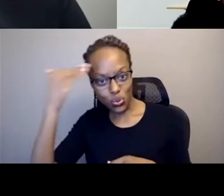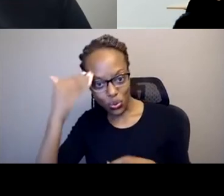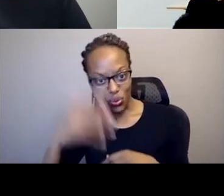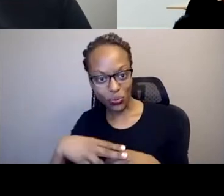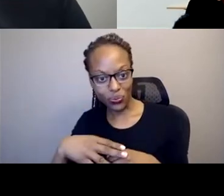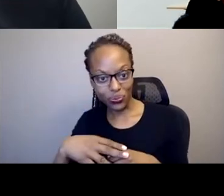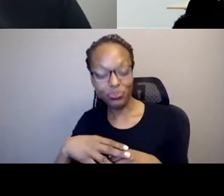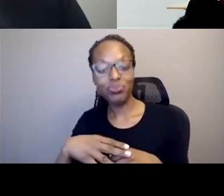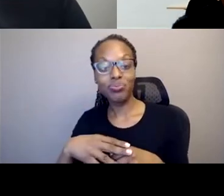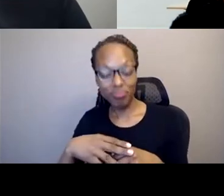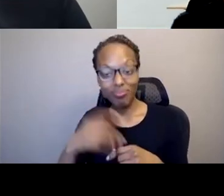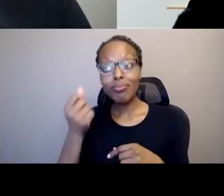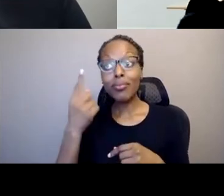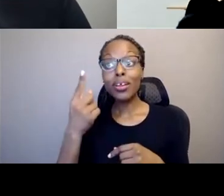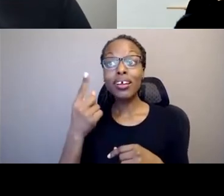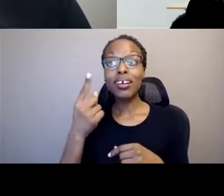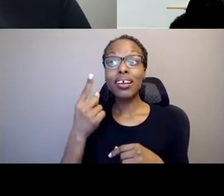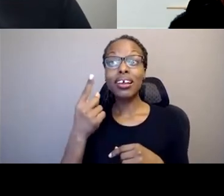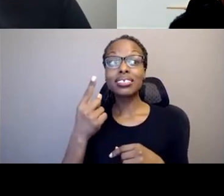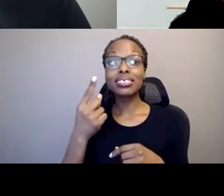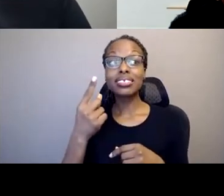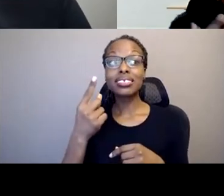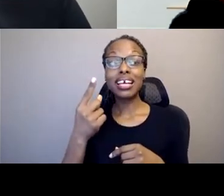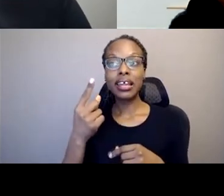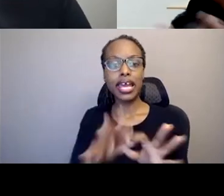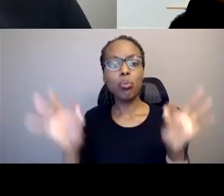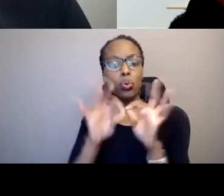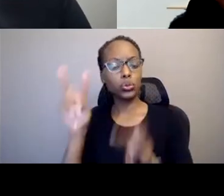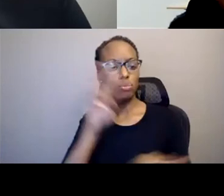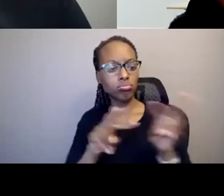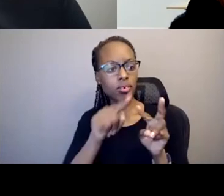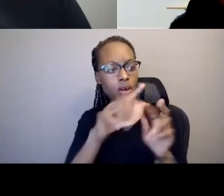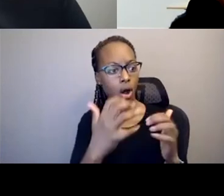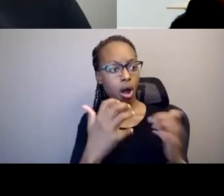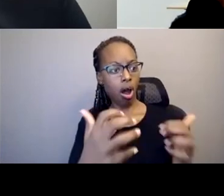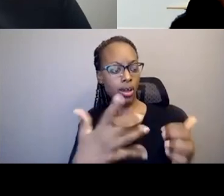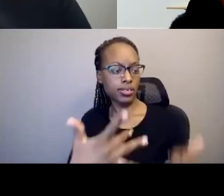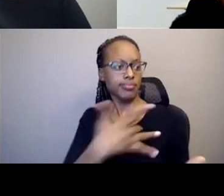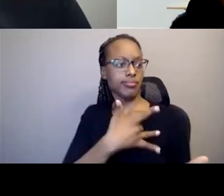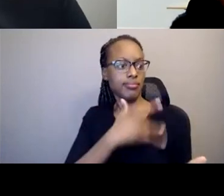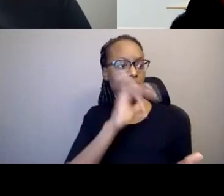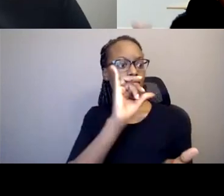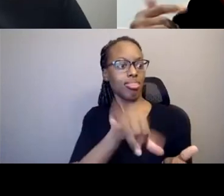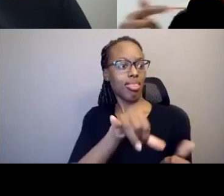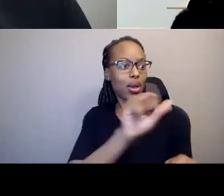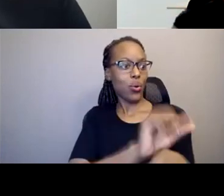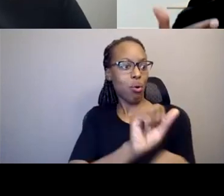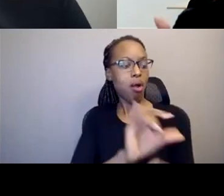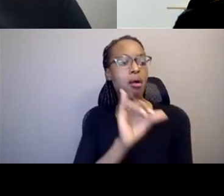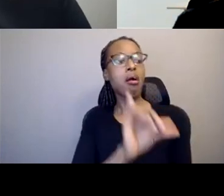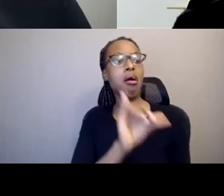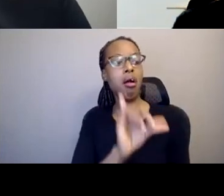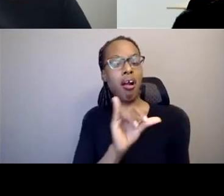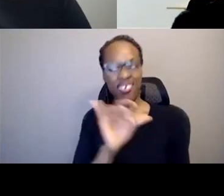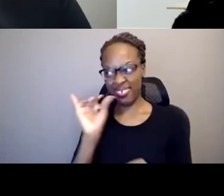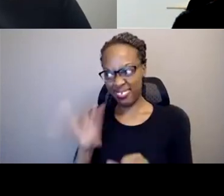even if it's not something that you have experienced before. That all of that I think is so important, and needs to supplement a